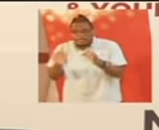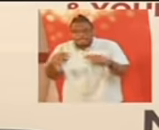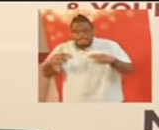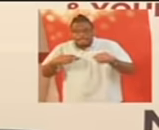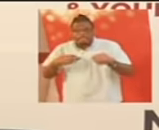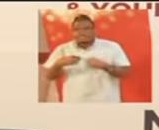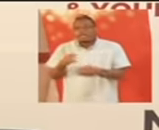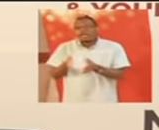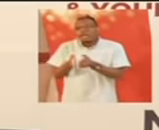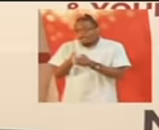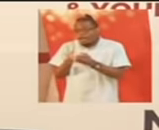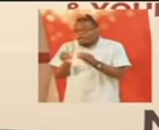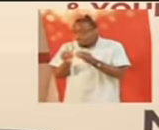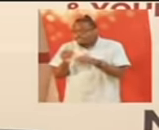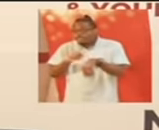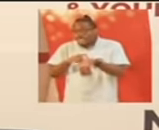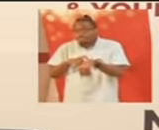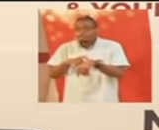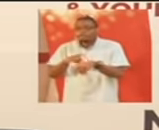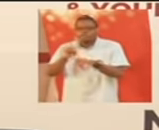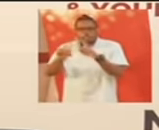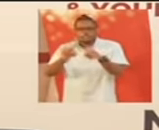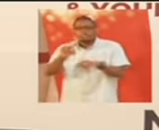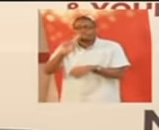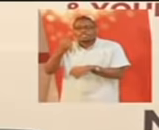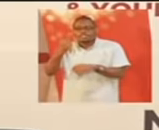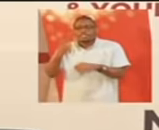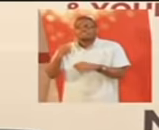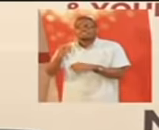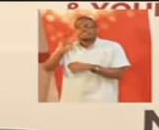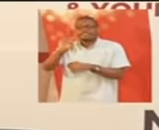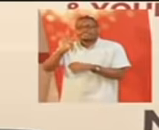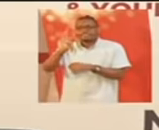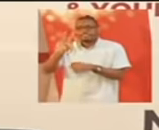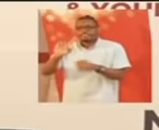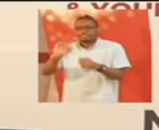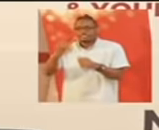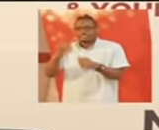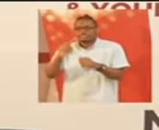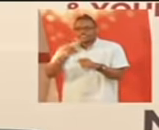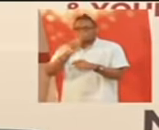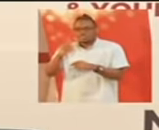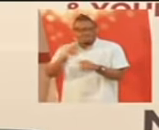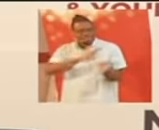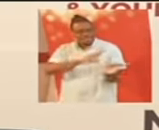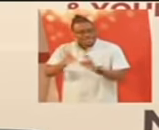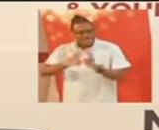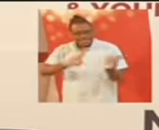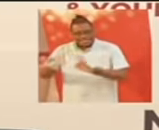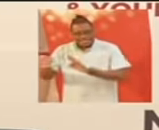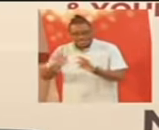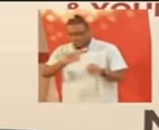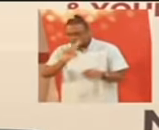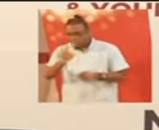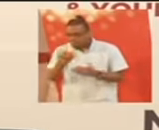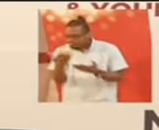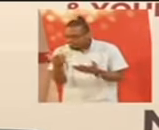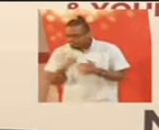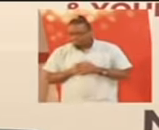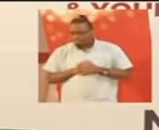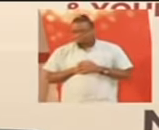additional questions. We start off with TV6 this morning. I believe we are ready to go with your questions. TV6, please.